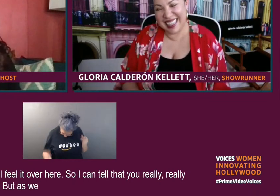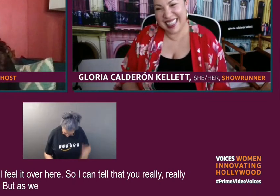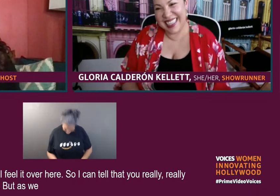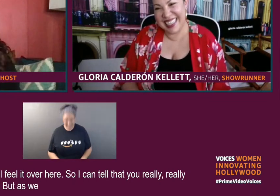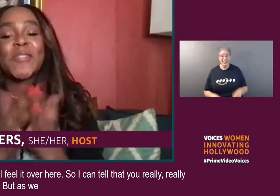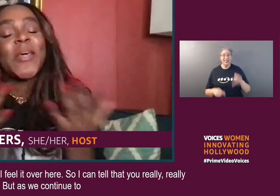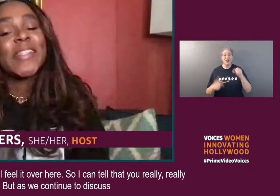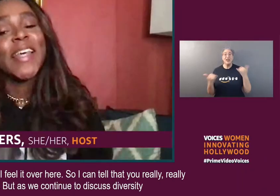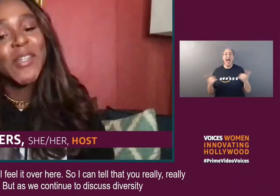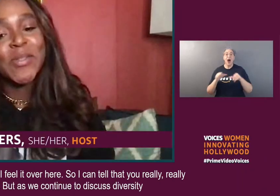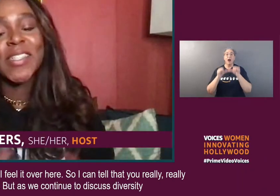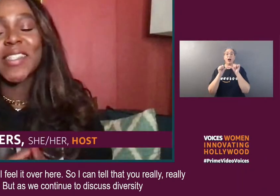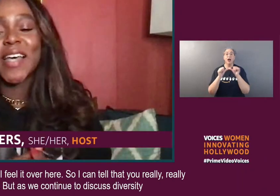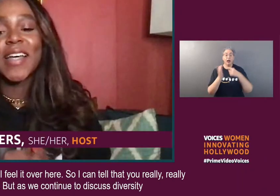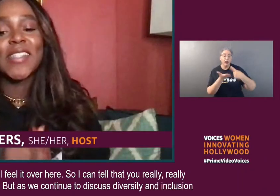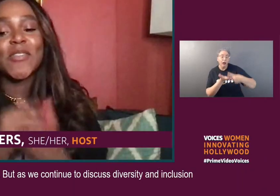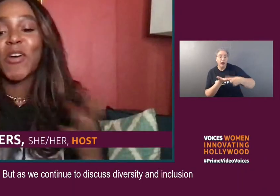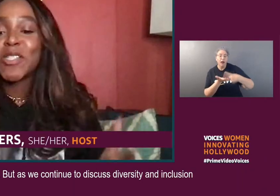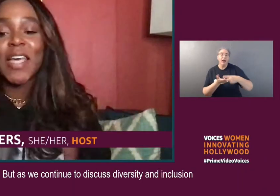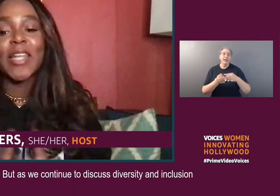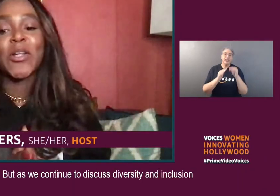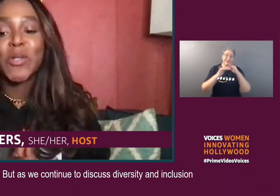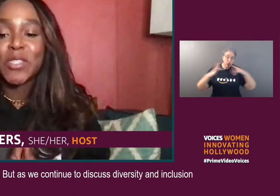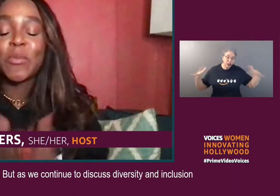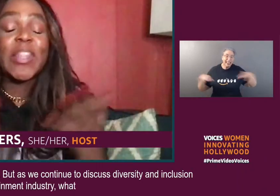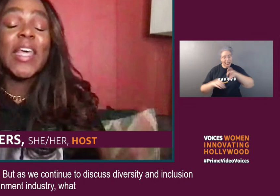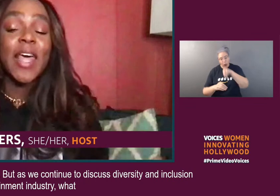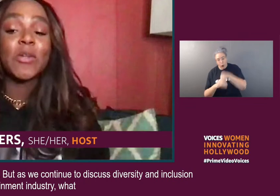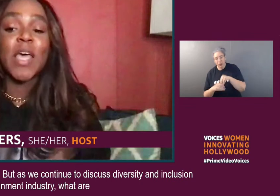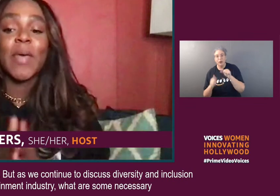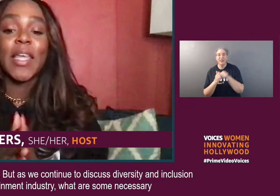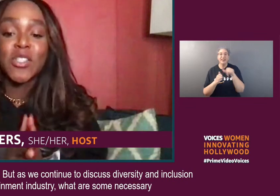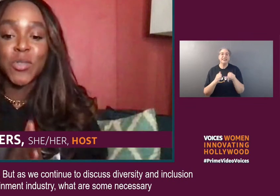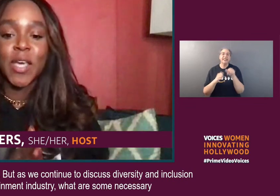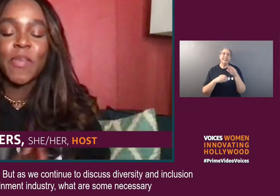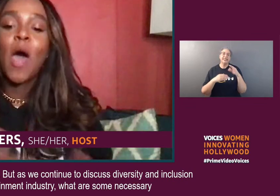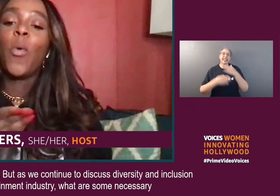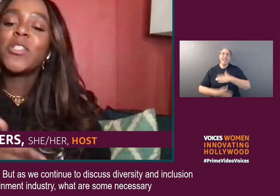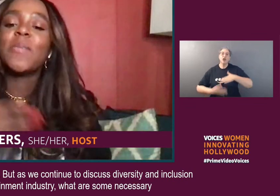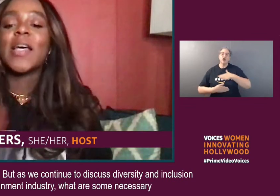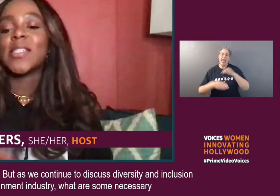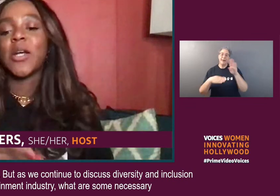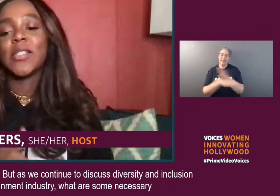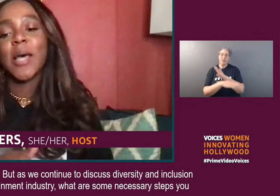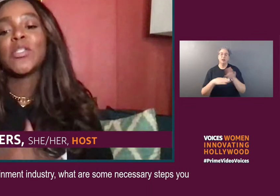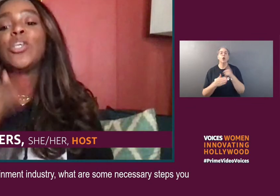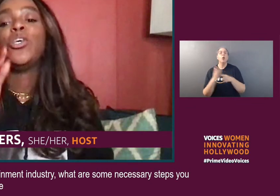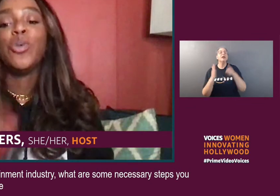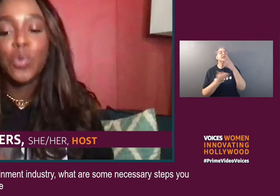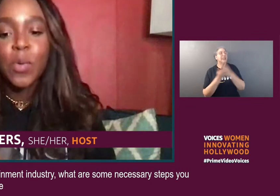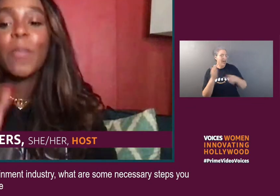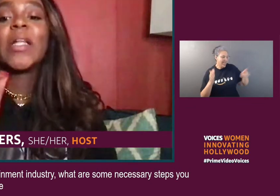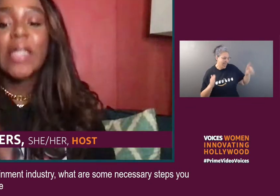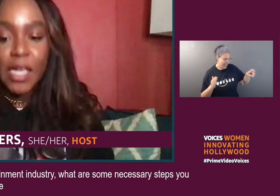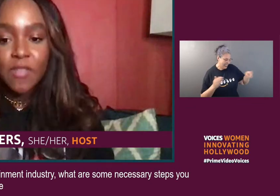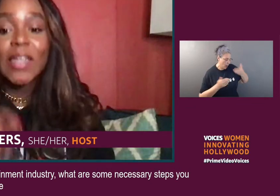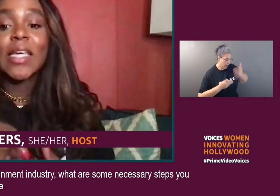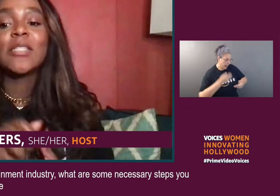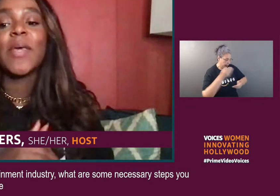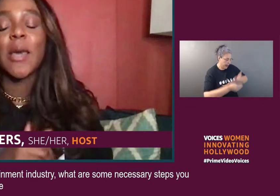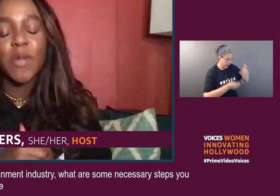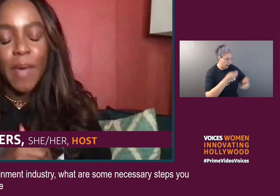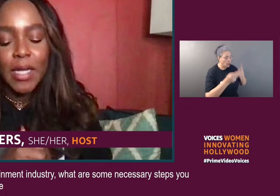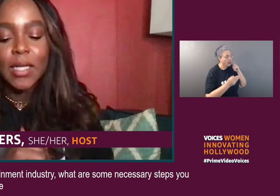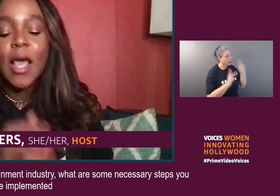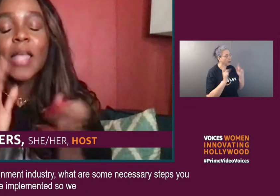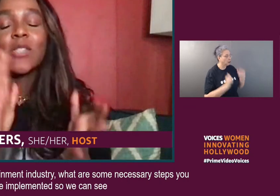you do. But as we continue to discuss diversity and inclusion within the entertainment industry, what are some necessary steps you believe